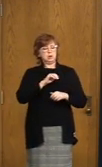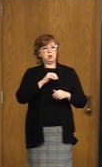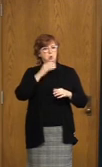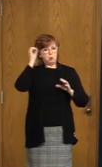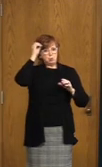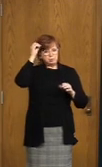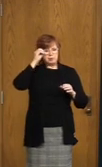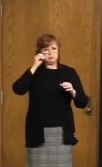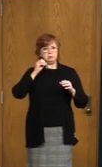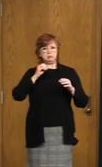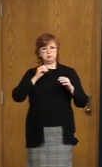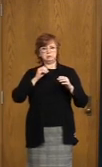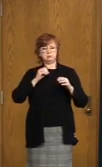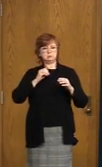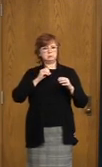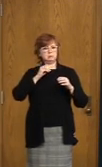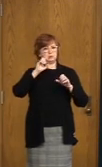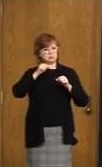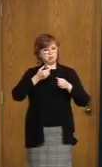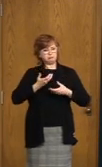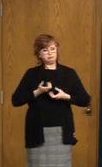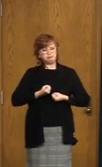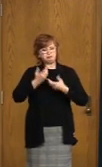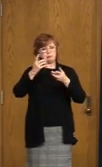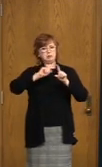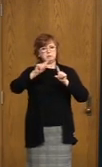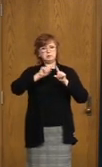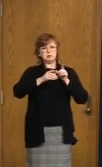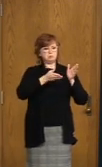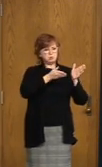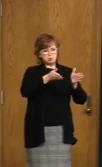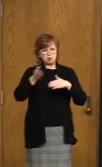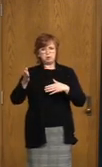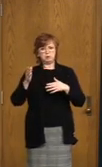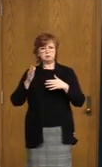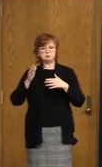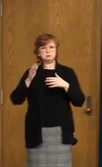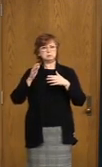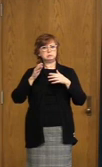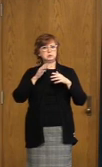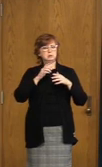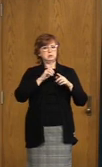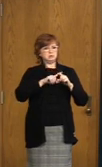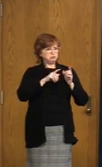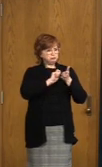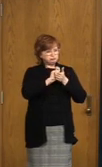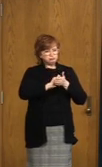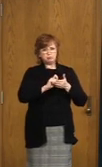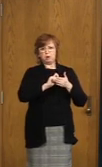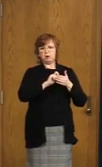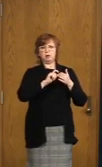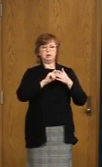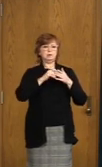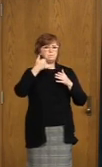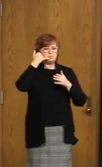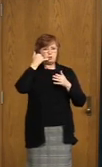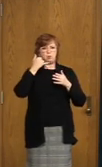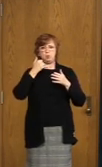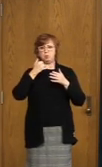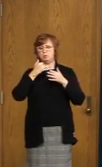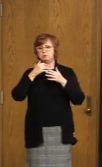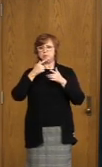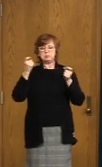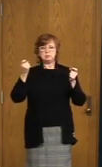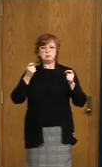channels that are available in democracy. But you're also above the law. And in my view, there is precedence that you cannot picket